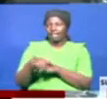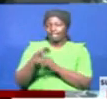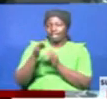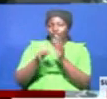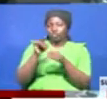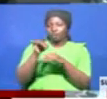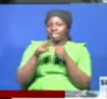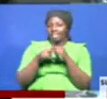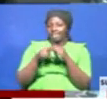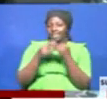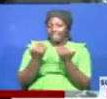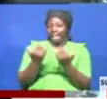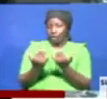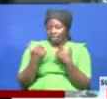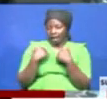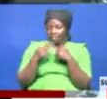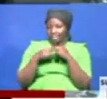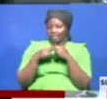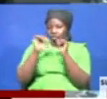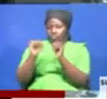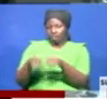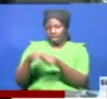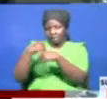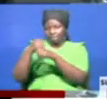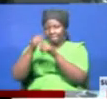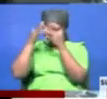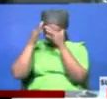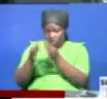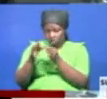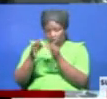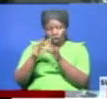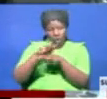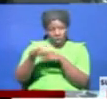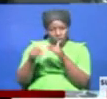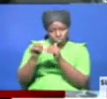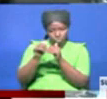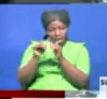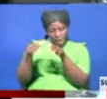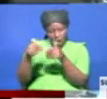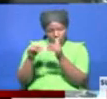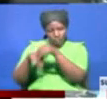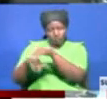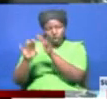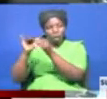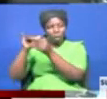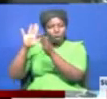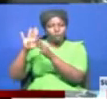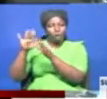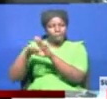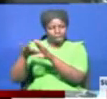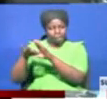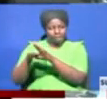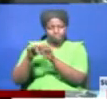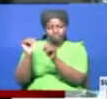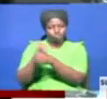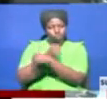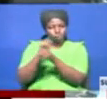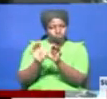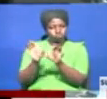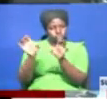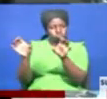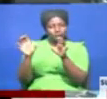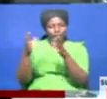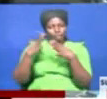are, you can only make a decision unanimously or by a majority, which majority now means you can't split human beings